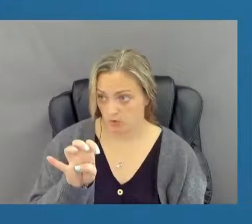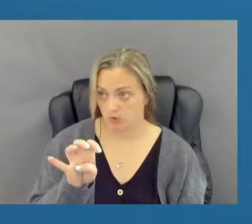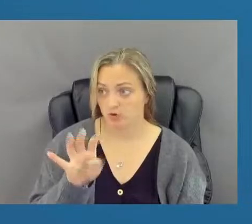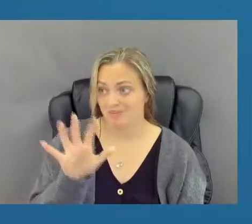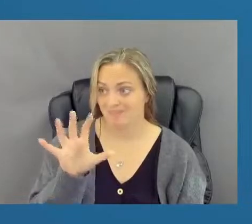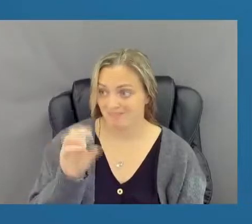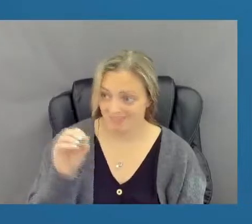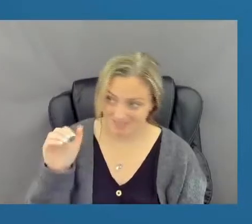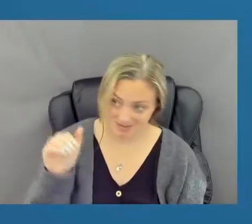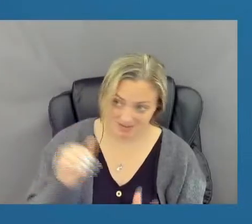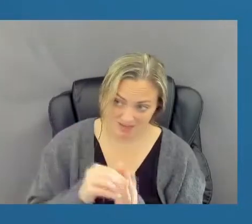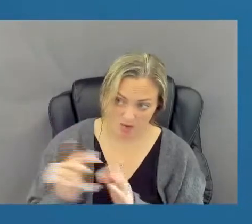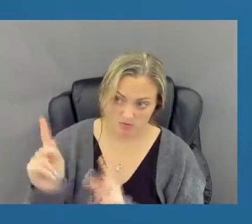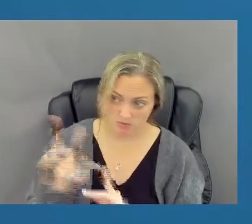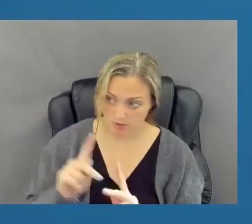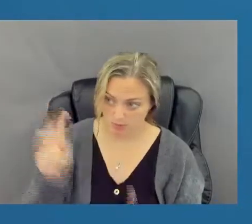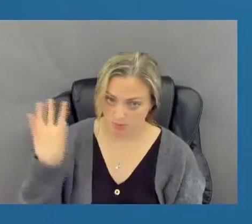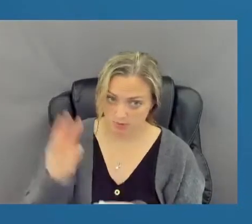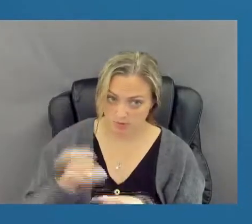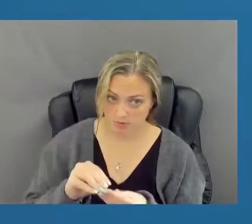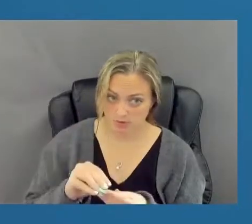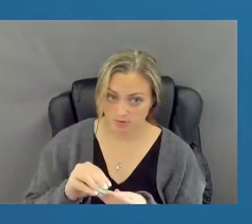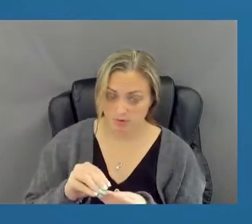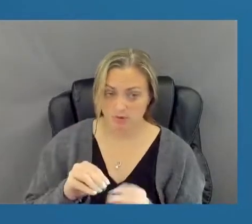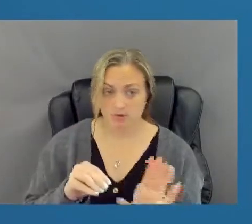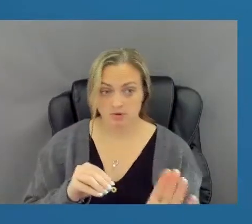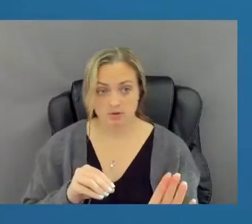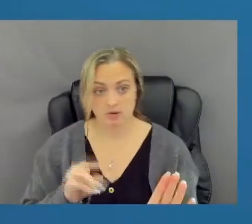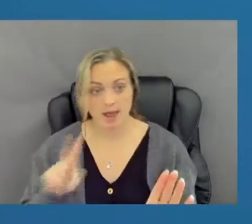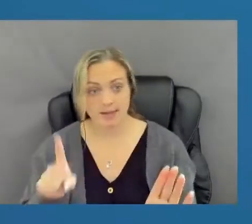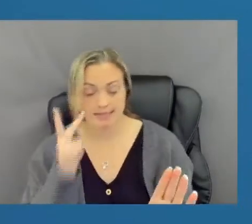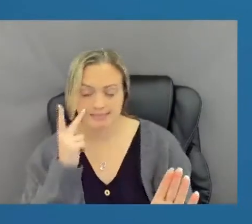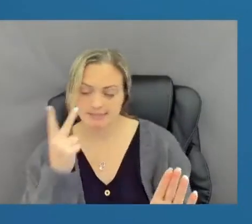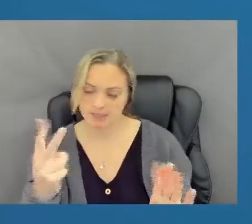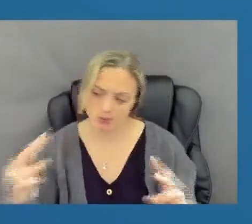450,000 people strong. I'm so sorry, I need to see you.